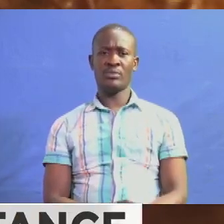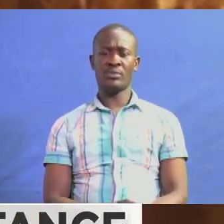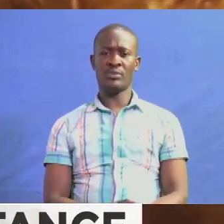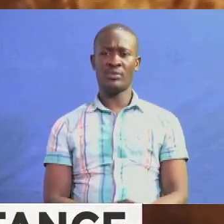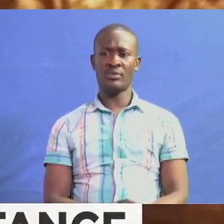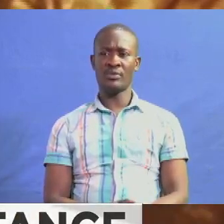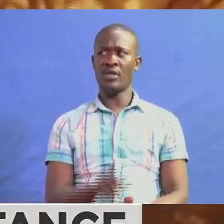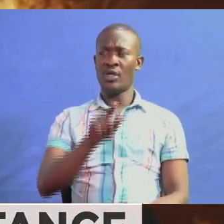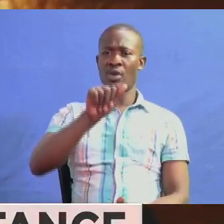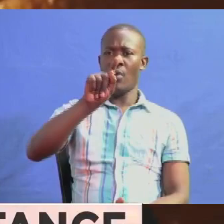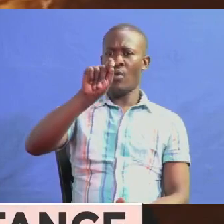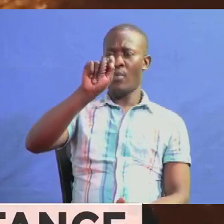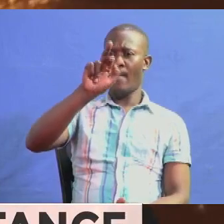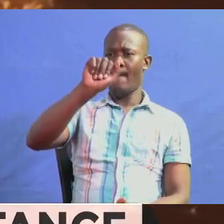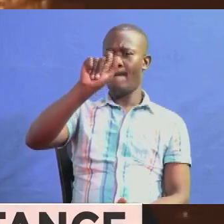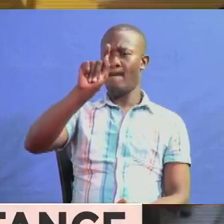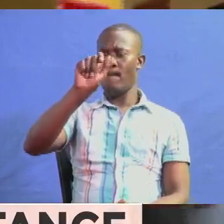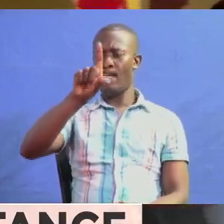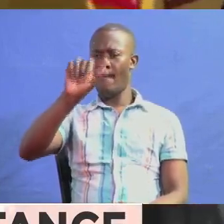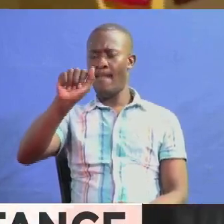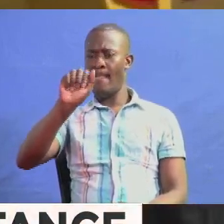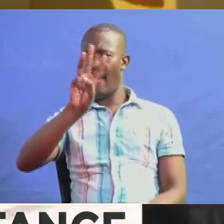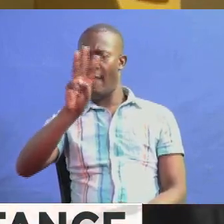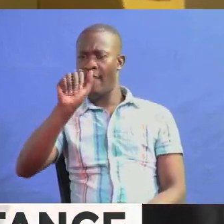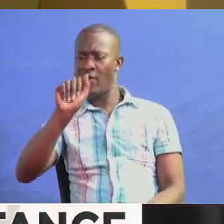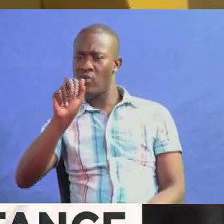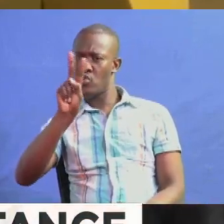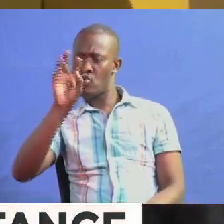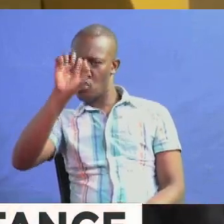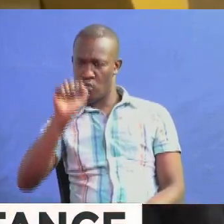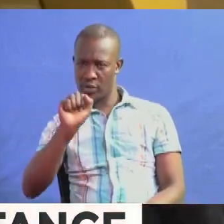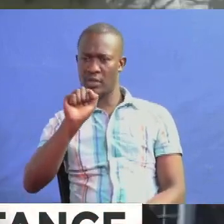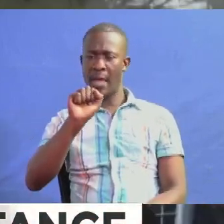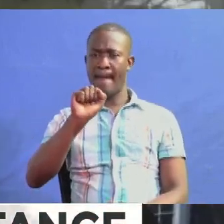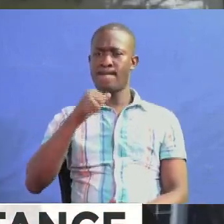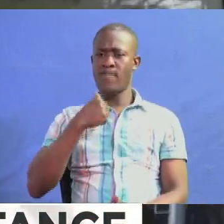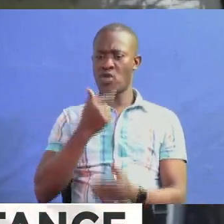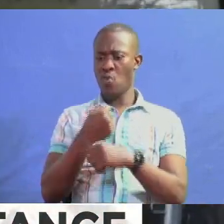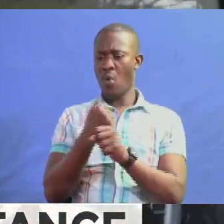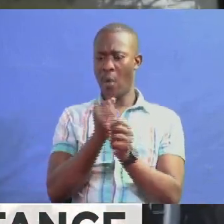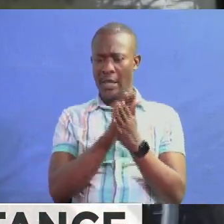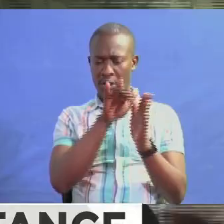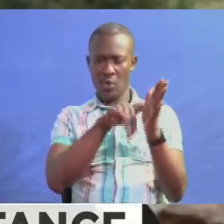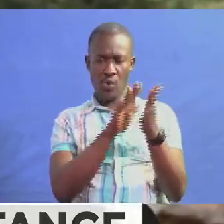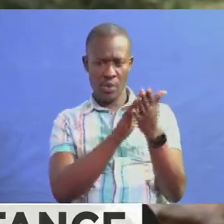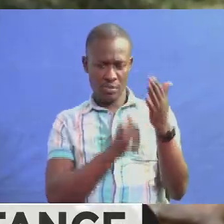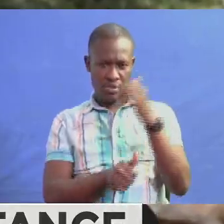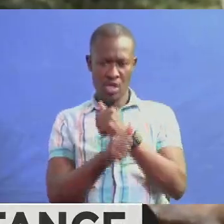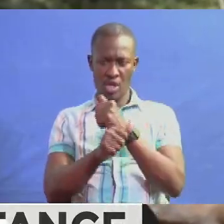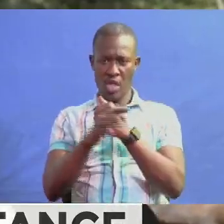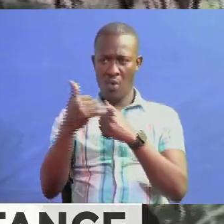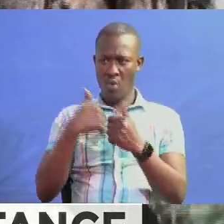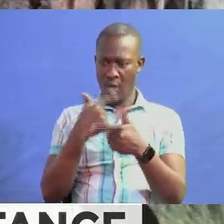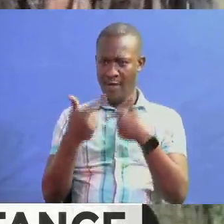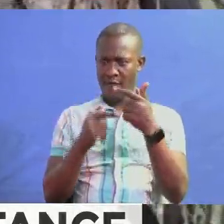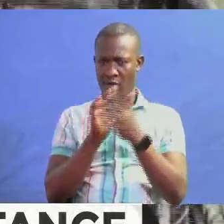Wildfires around the world are growing more destructive. In the western U.S. state of Colorado, forest crews work to reduce the risk. We are thinning